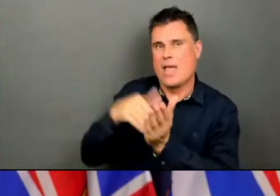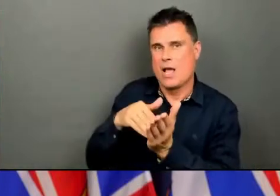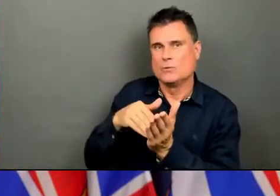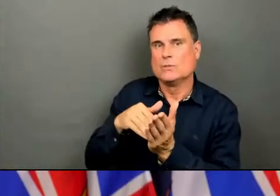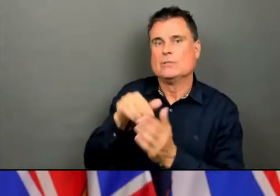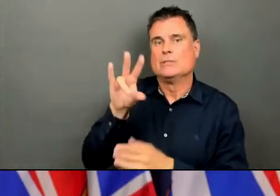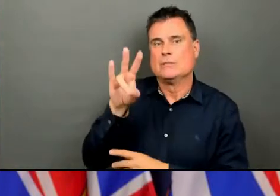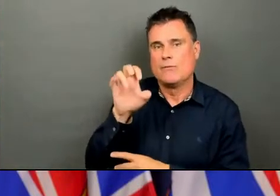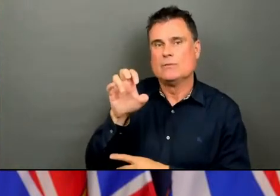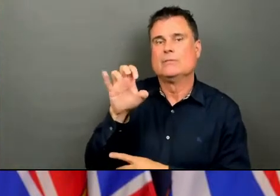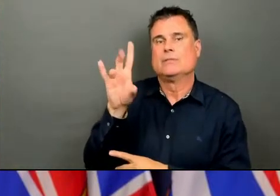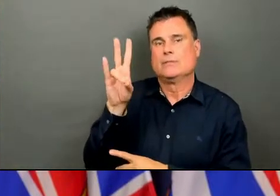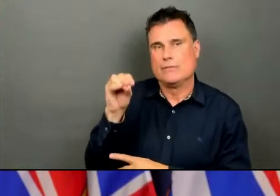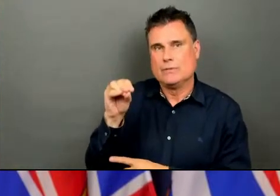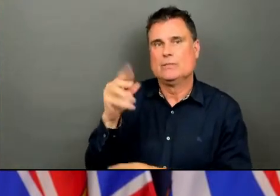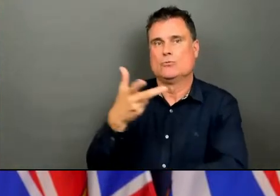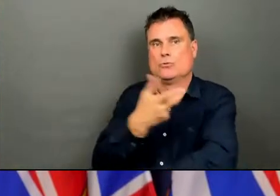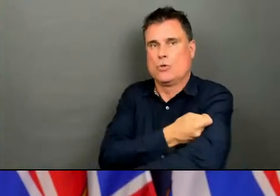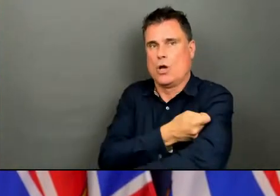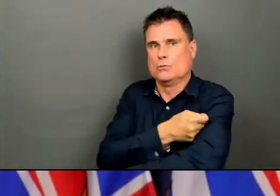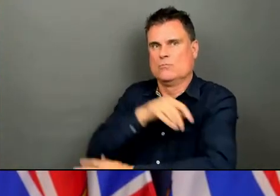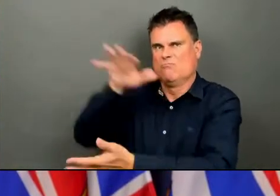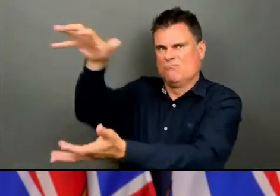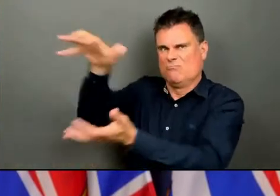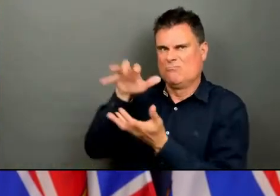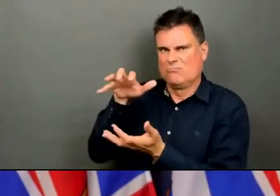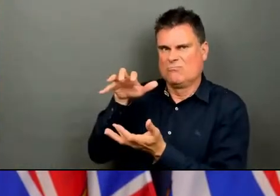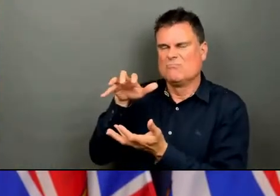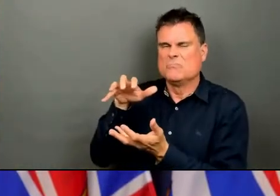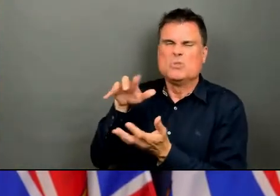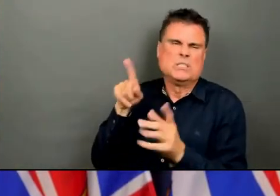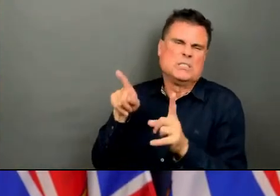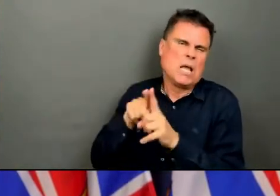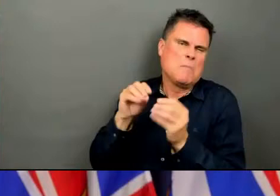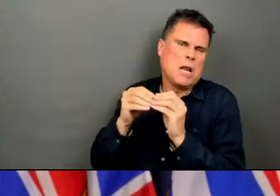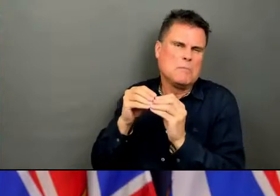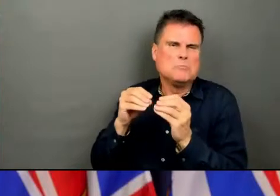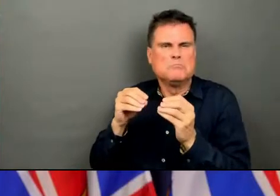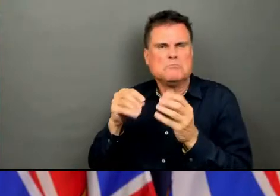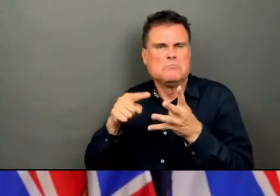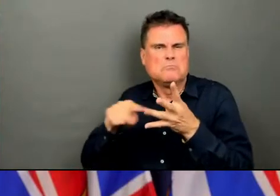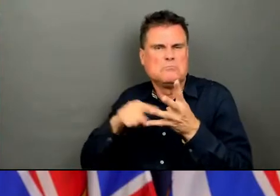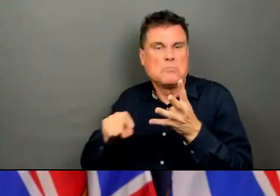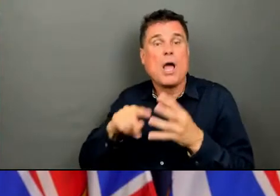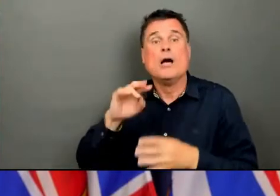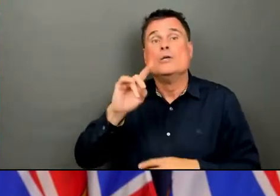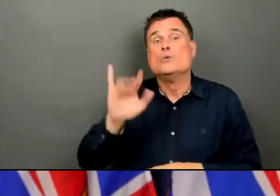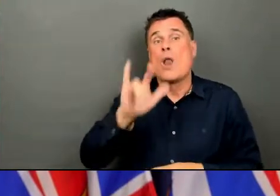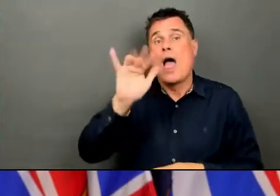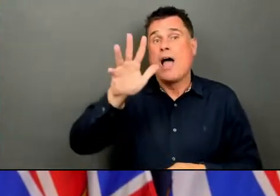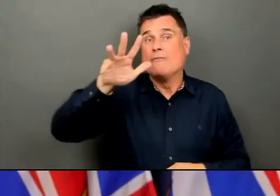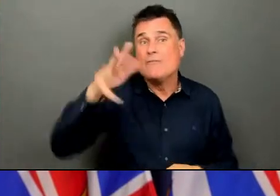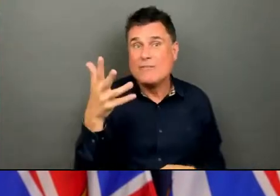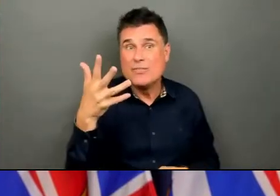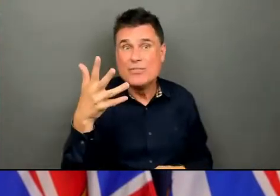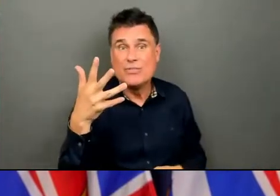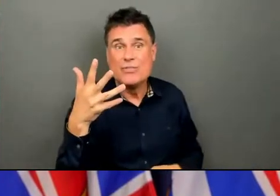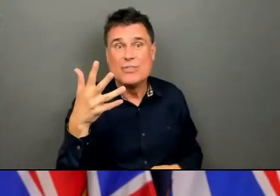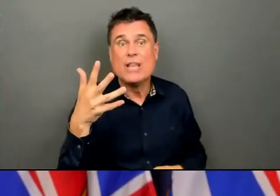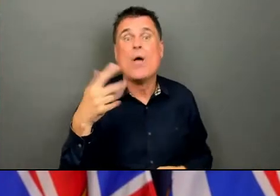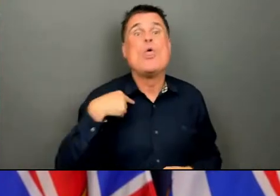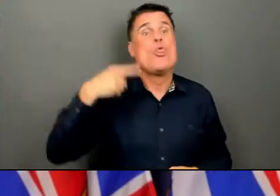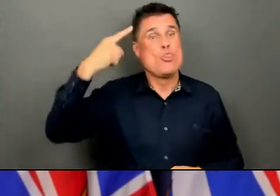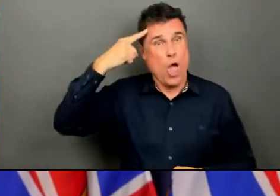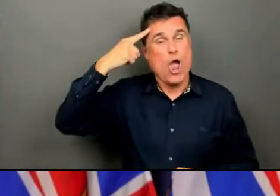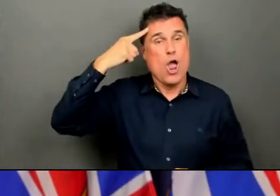328,770, so the same range. The change will be the following week, the week of July 5th. Initially, the expectation was that we'd